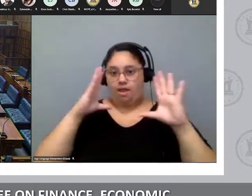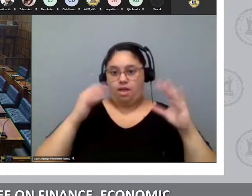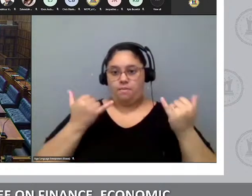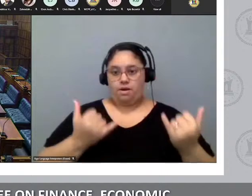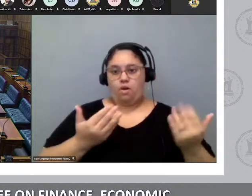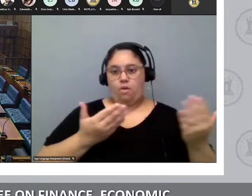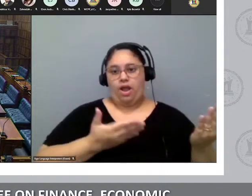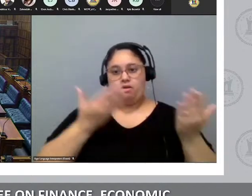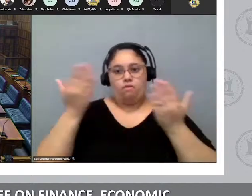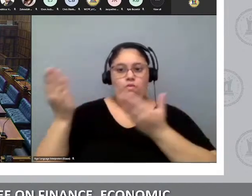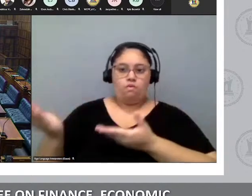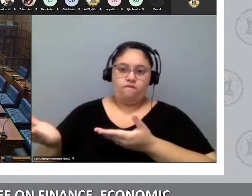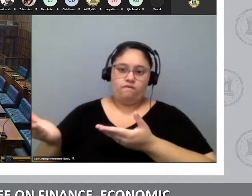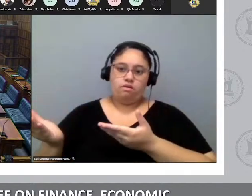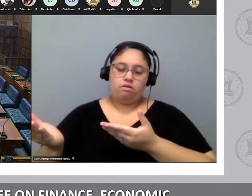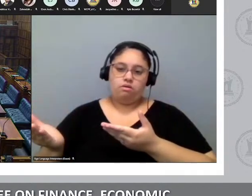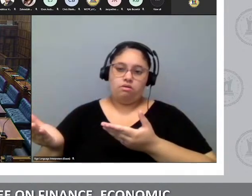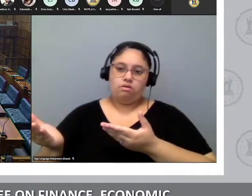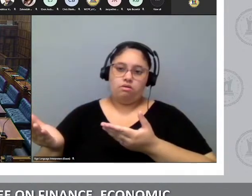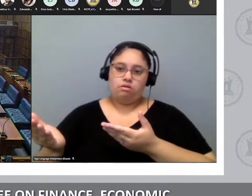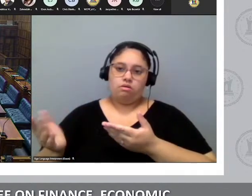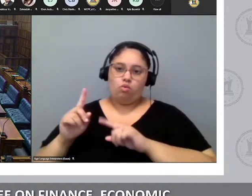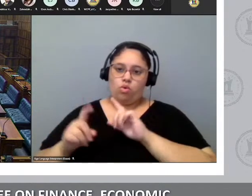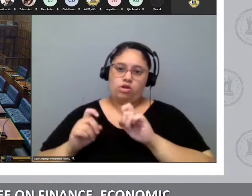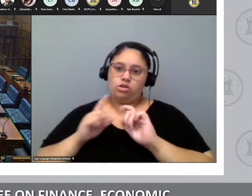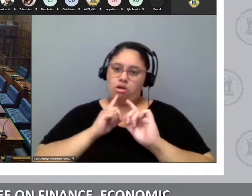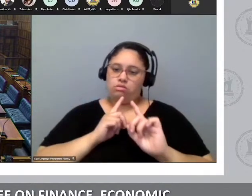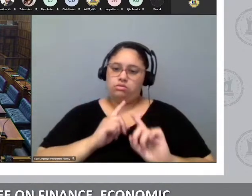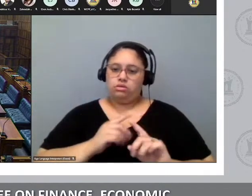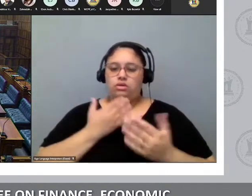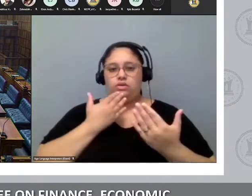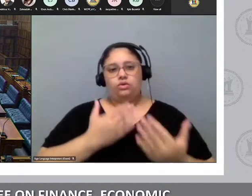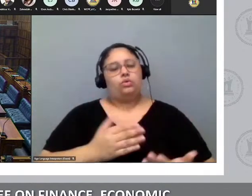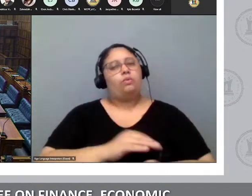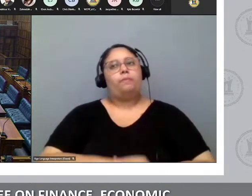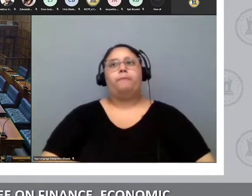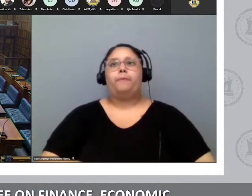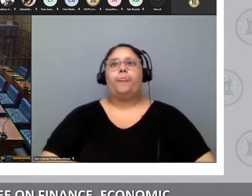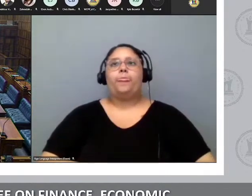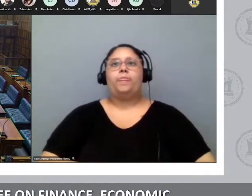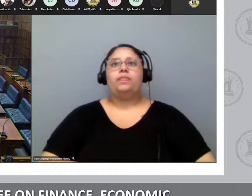over um for the questions and answers thank